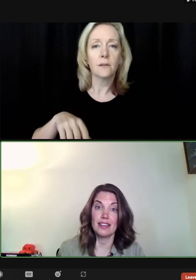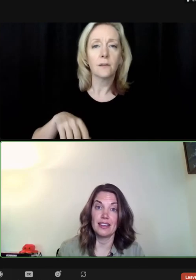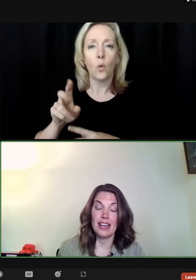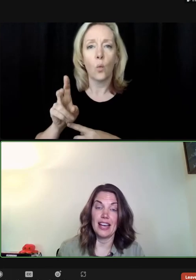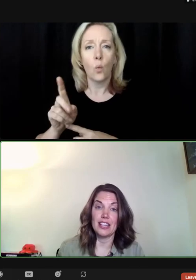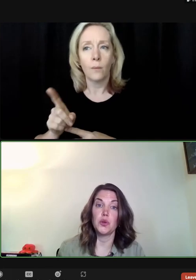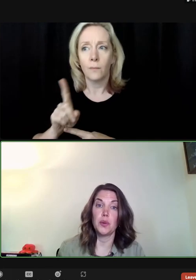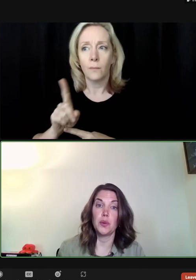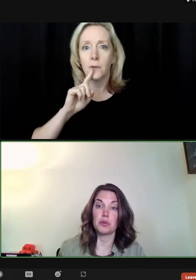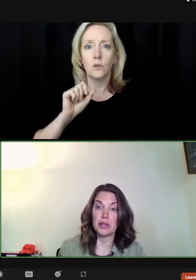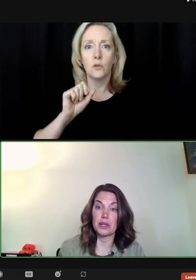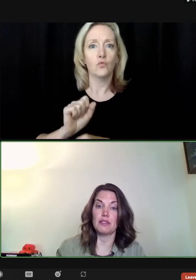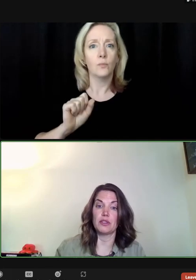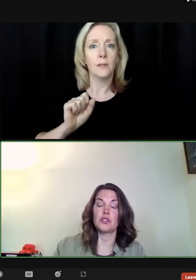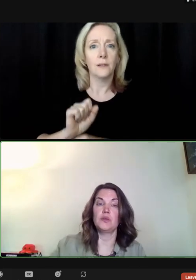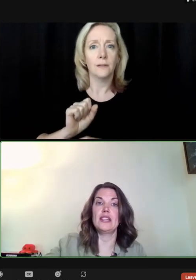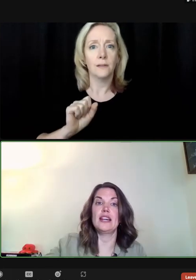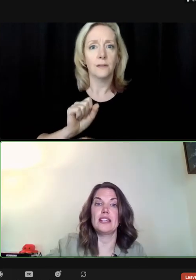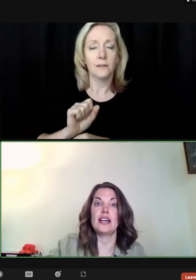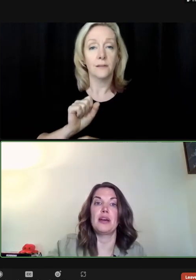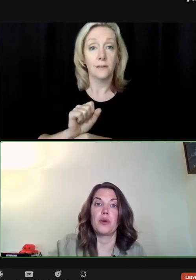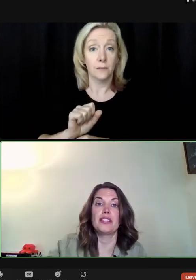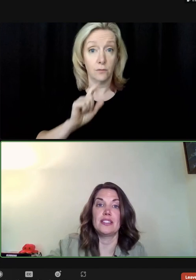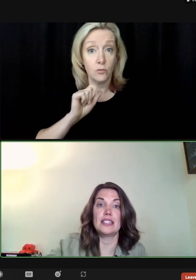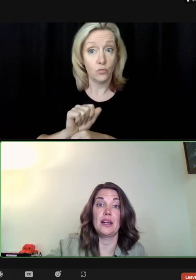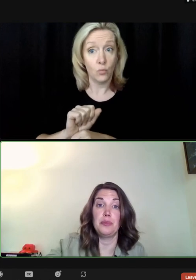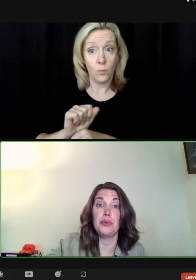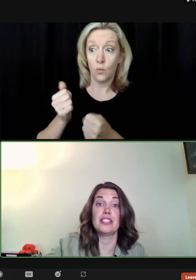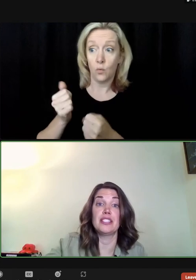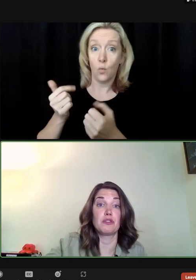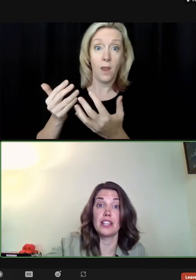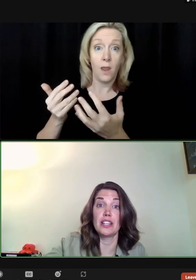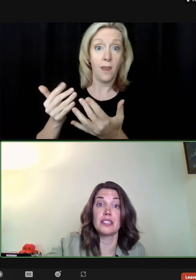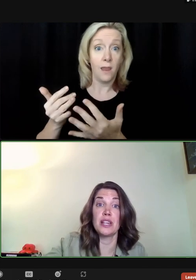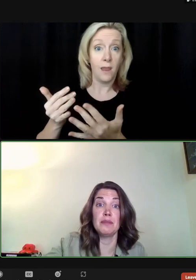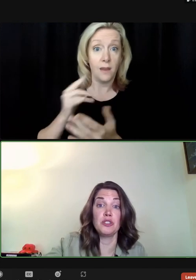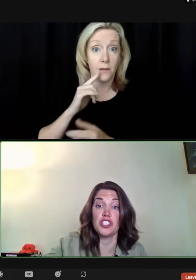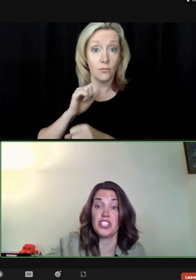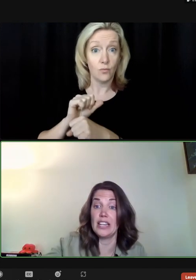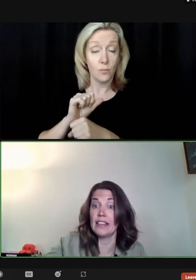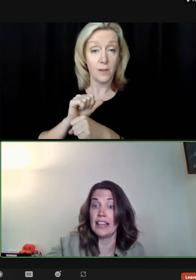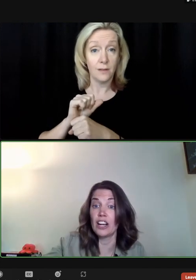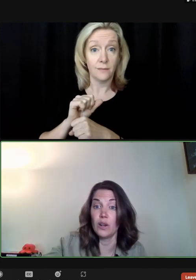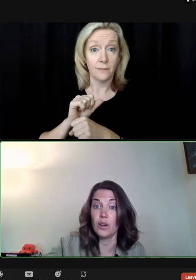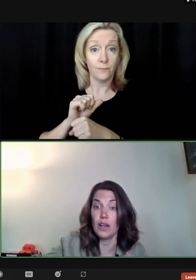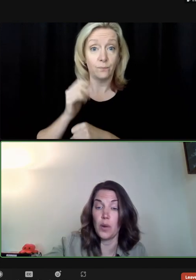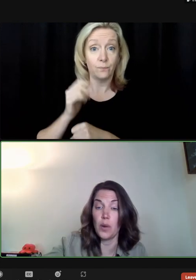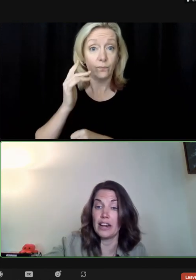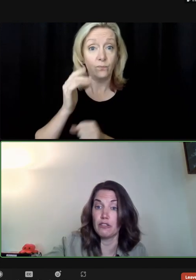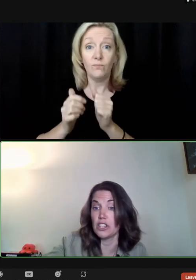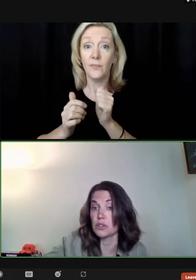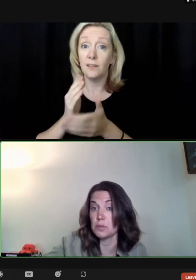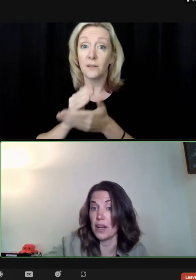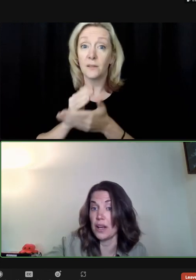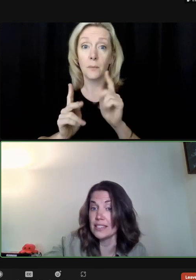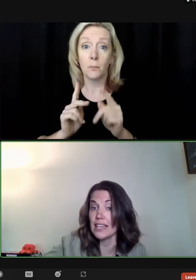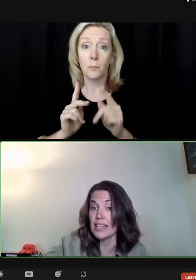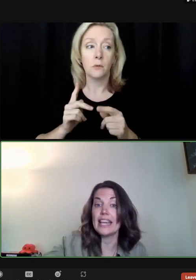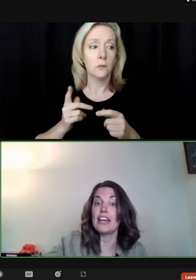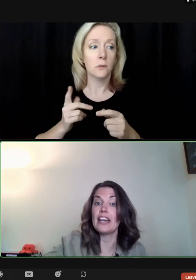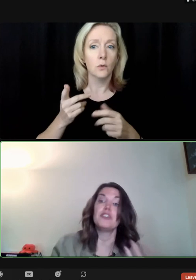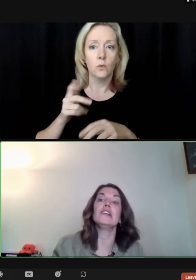like? And do we ever really give our students that time, that processing time? Because for us, sometimes just sitting there and waiting for a child